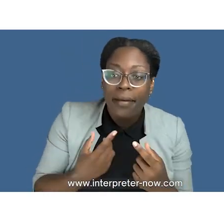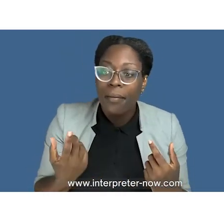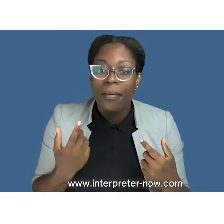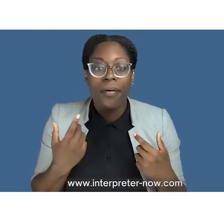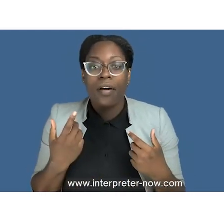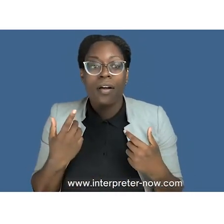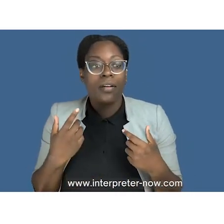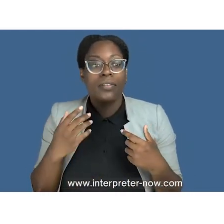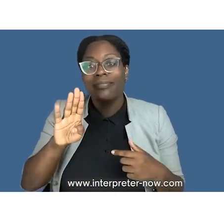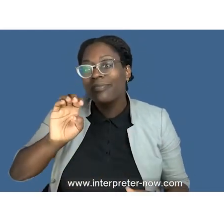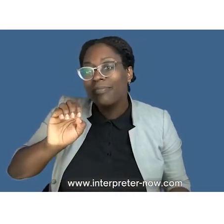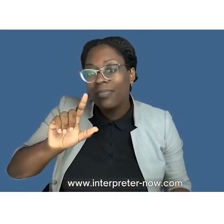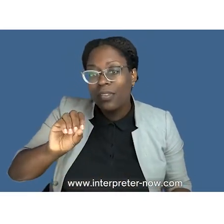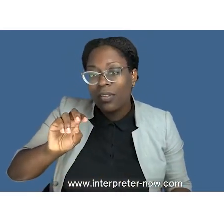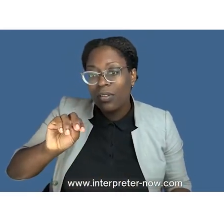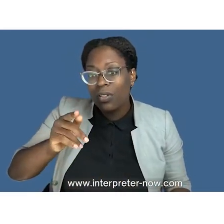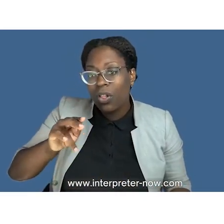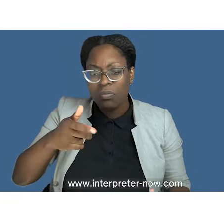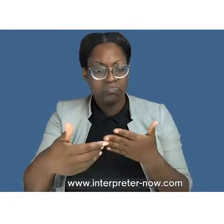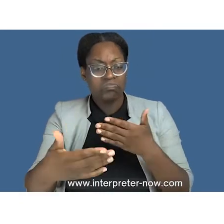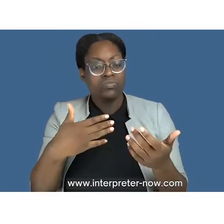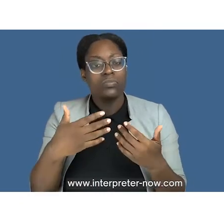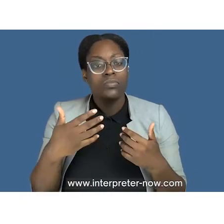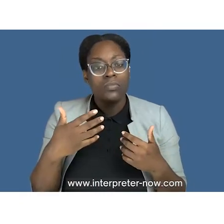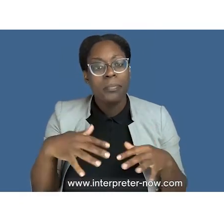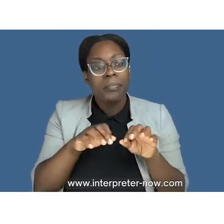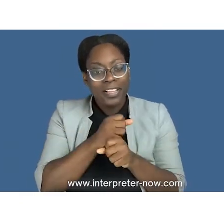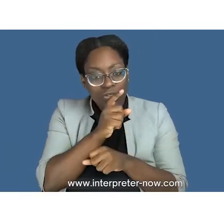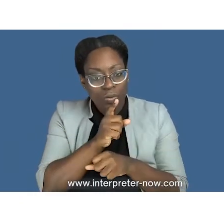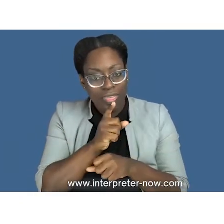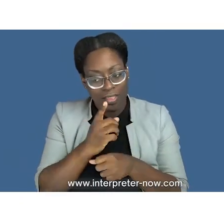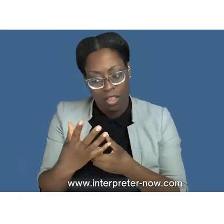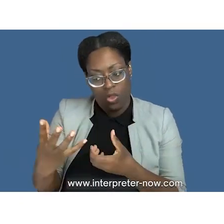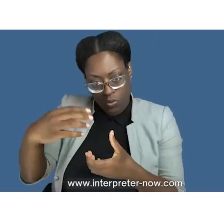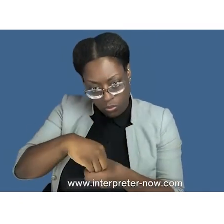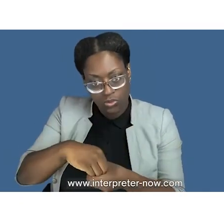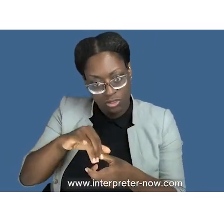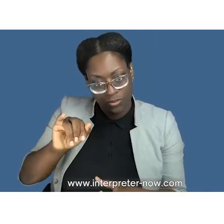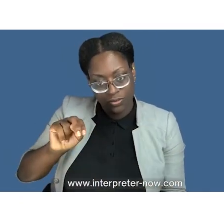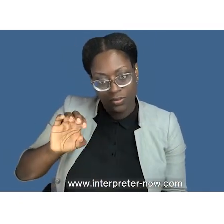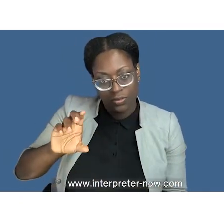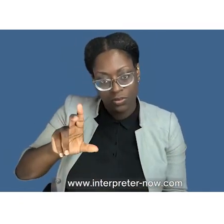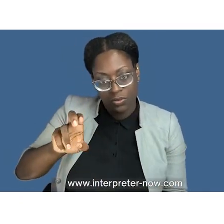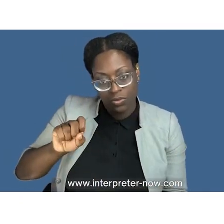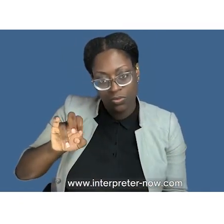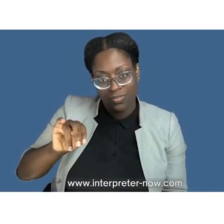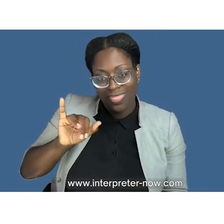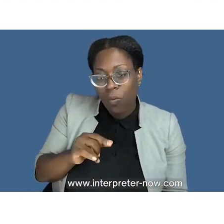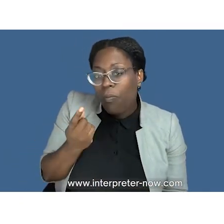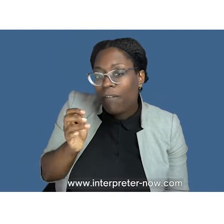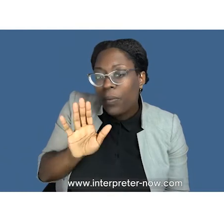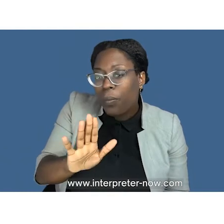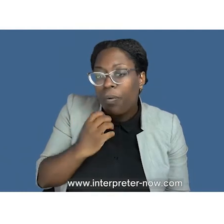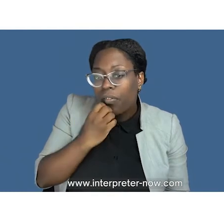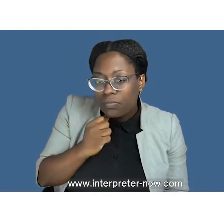It could be empathy, it could be inclusion, it could be equity, whatever that is, but it could be belonging. But make sure that inclusion is one